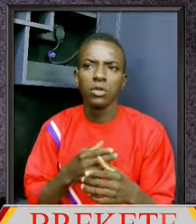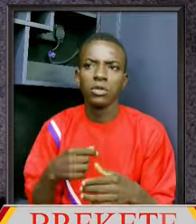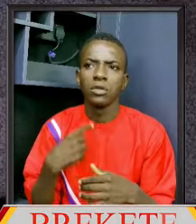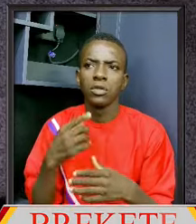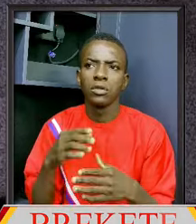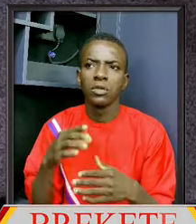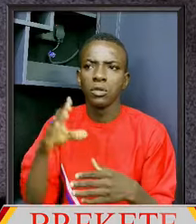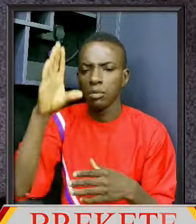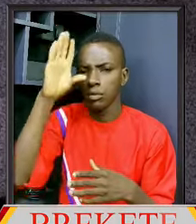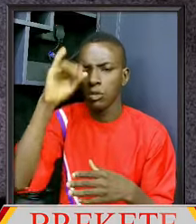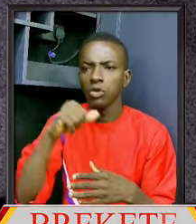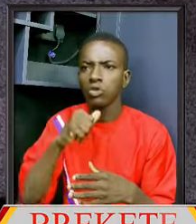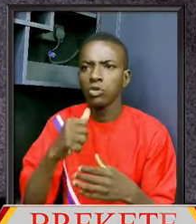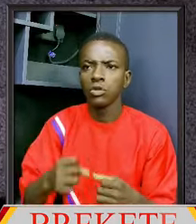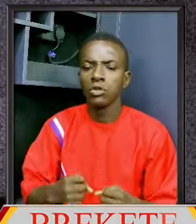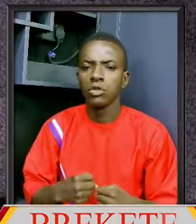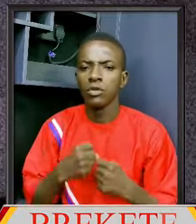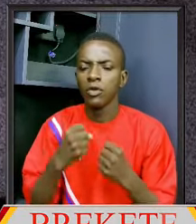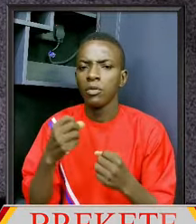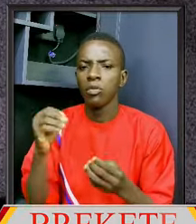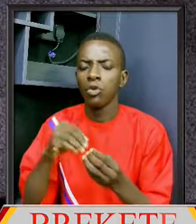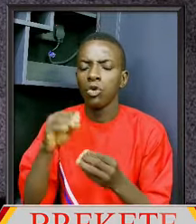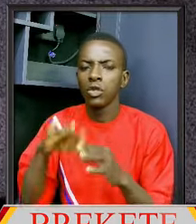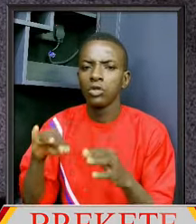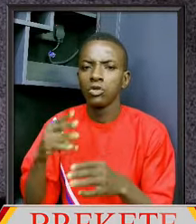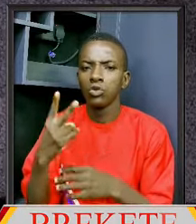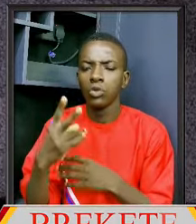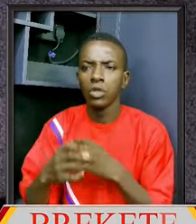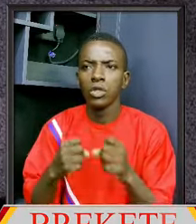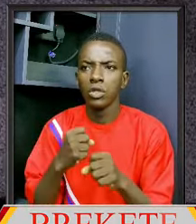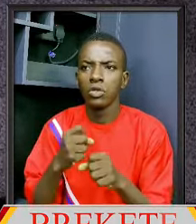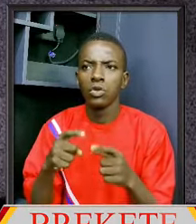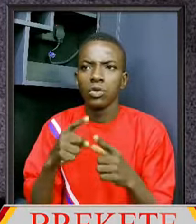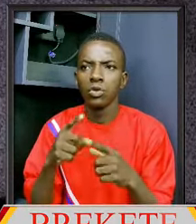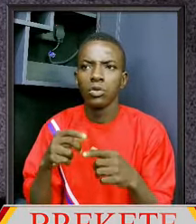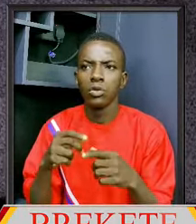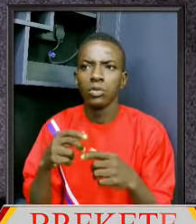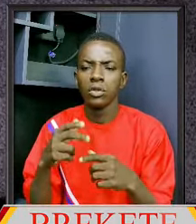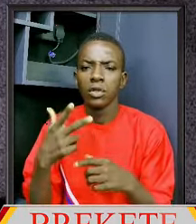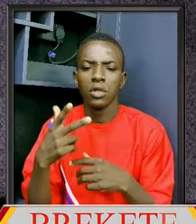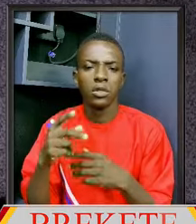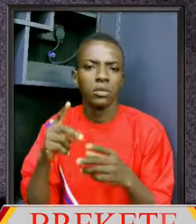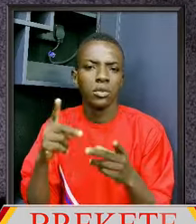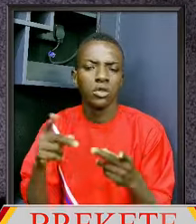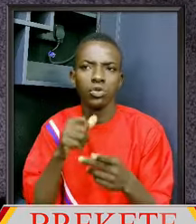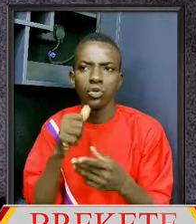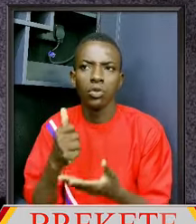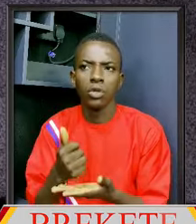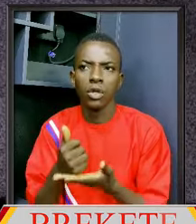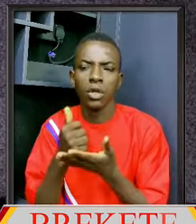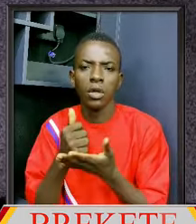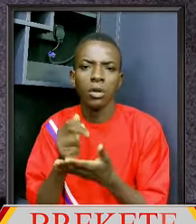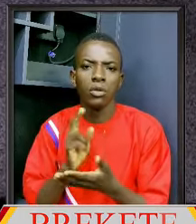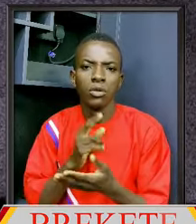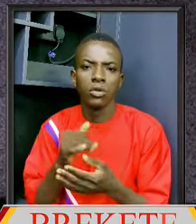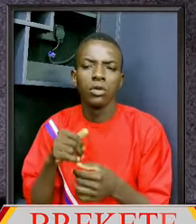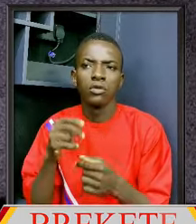fact, they say the boy not go survive for more than 2 years. We went to two other three places. They not help us. We had to go to